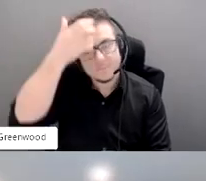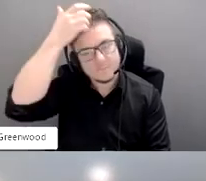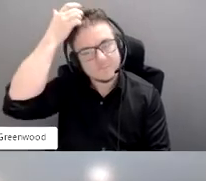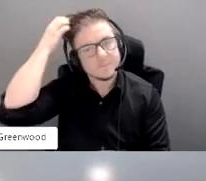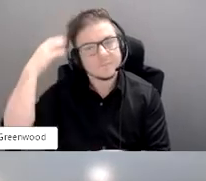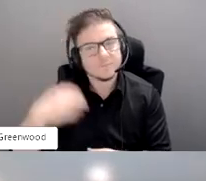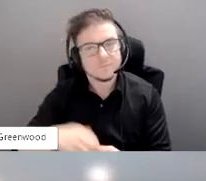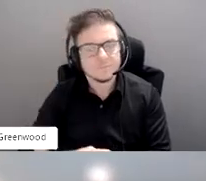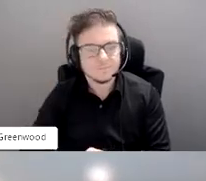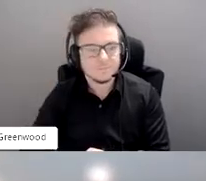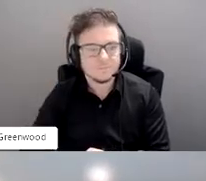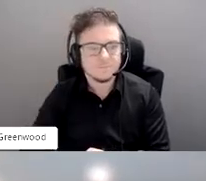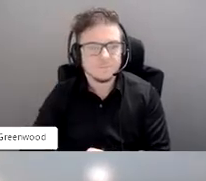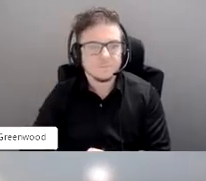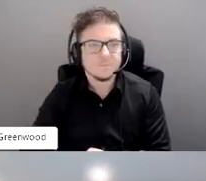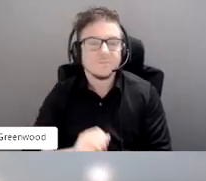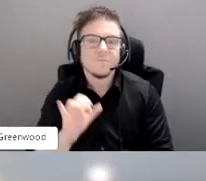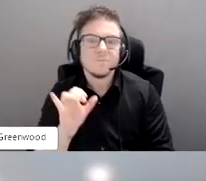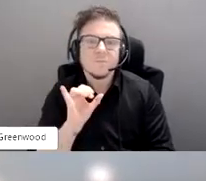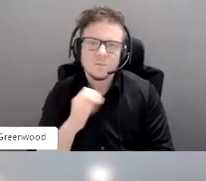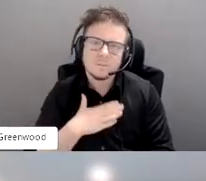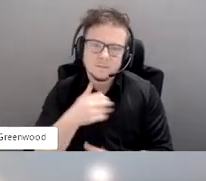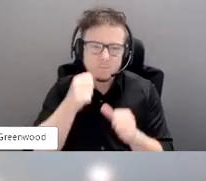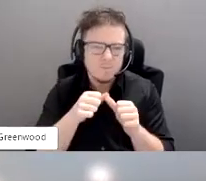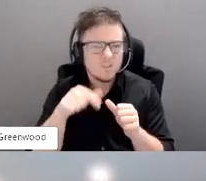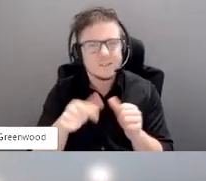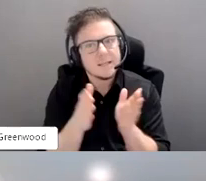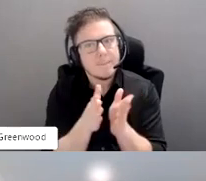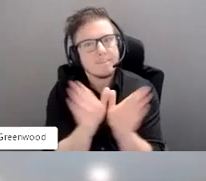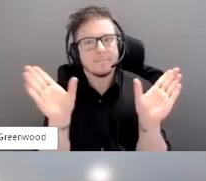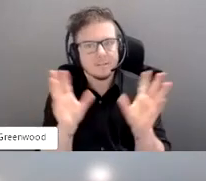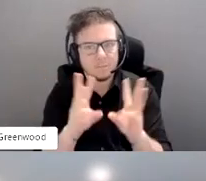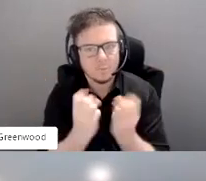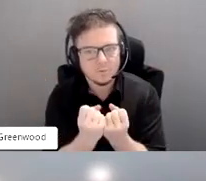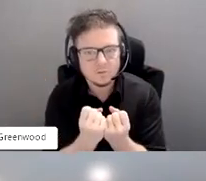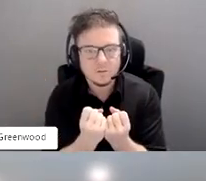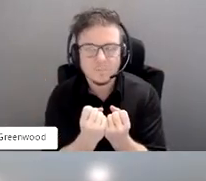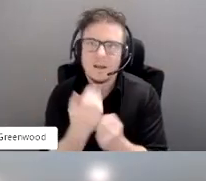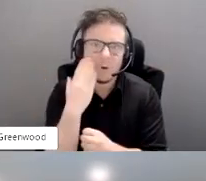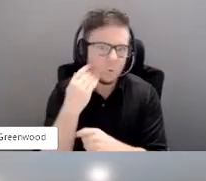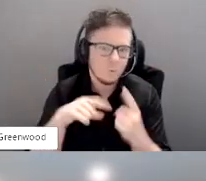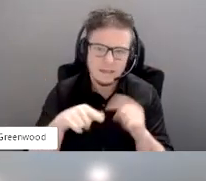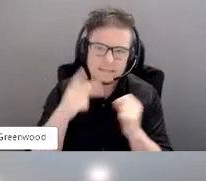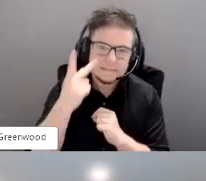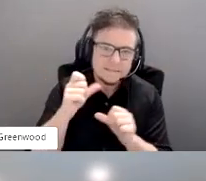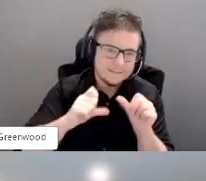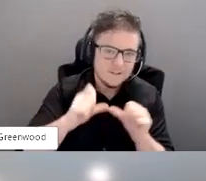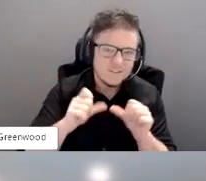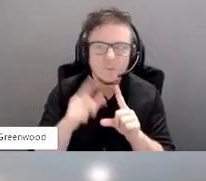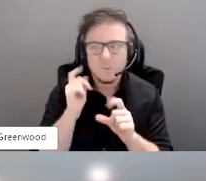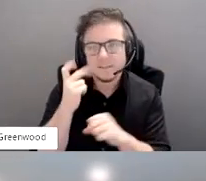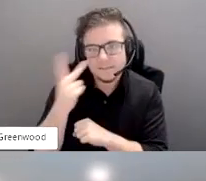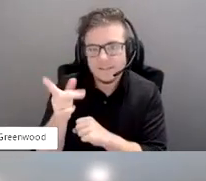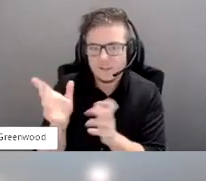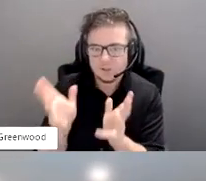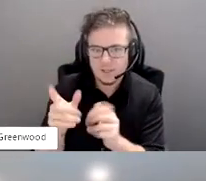And just to remind people that this is a public forum, although we can't see people, we do see people's chat boxes and